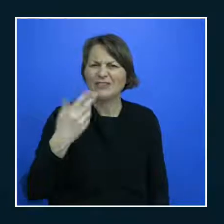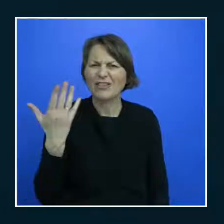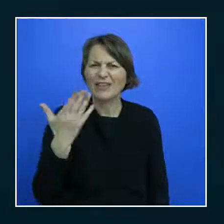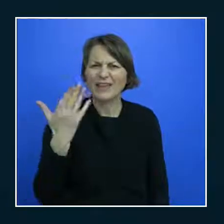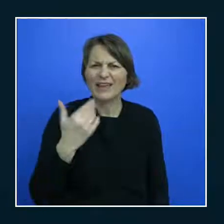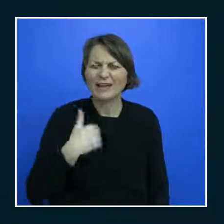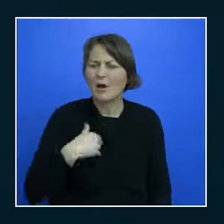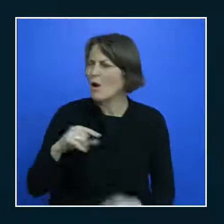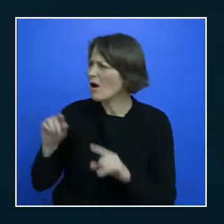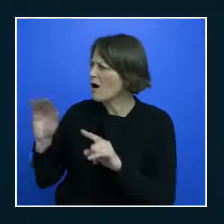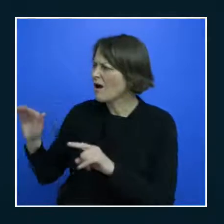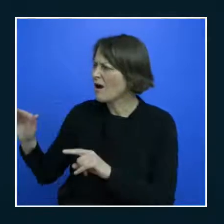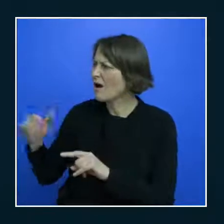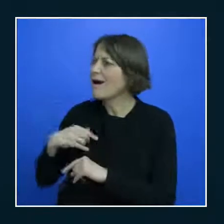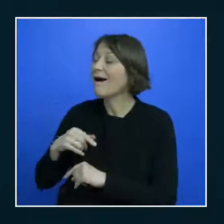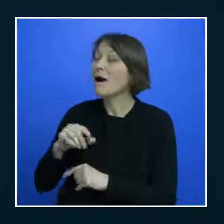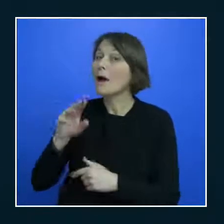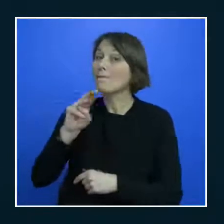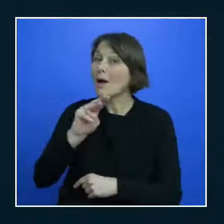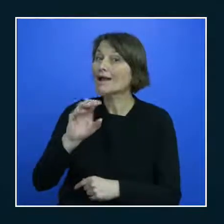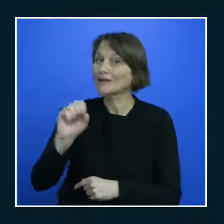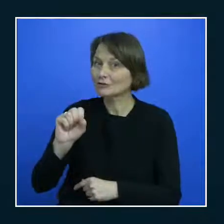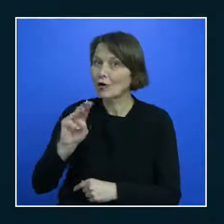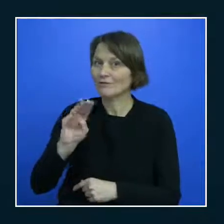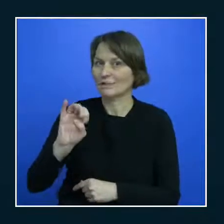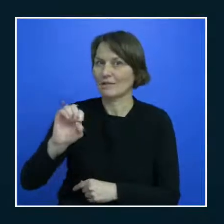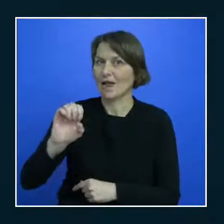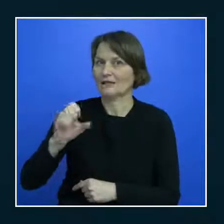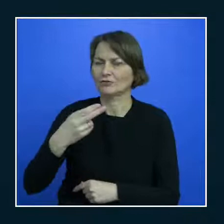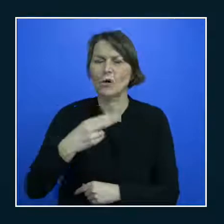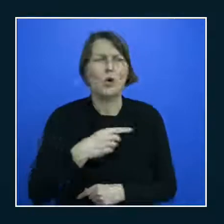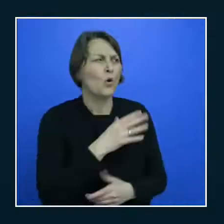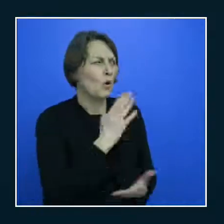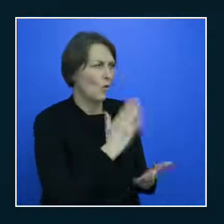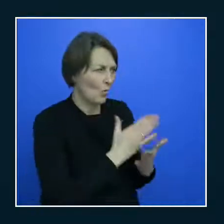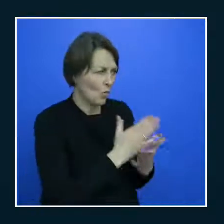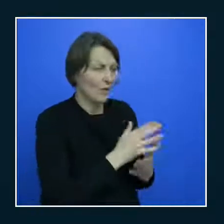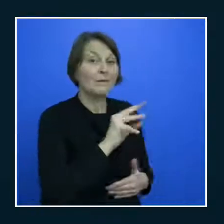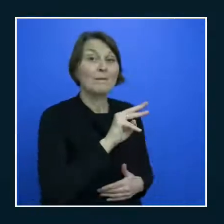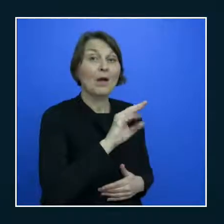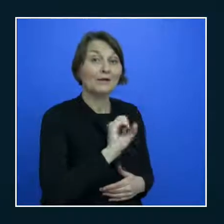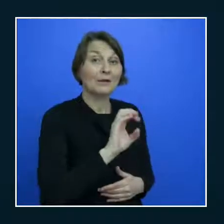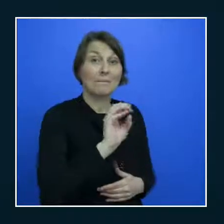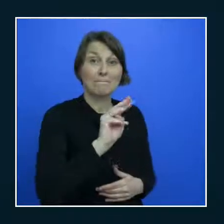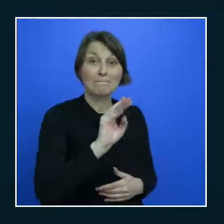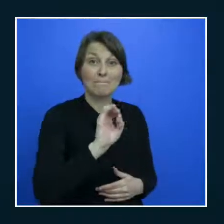Mesh. Thing. Not Azure Mesh, Microsoft Mesh. So let's watch that